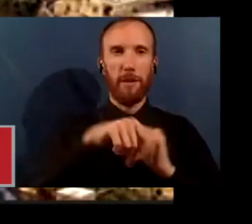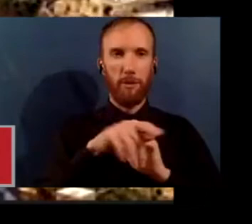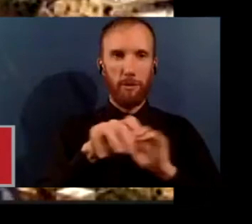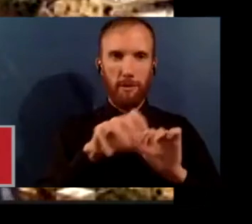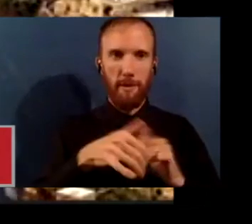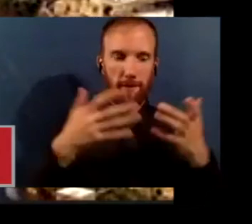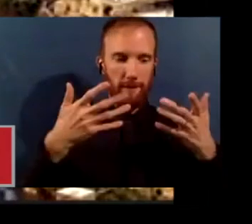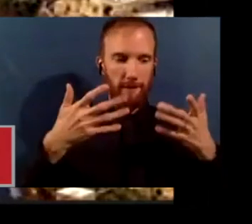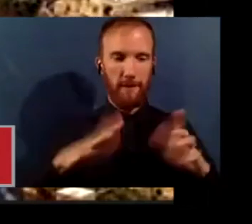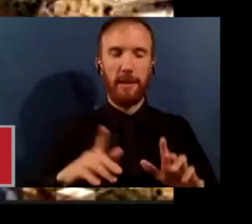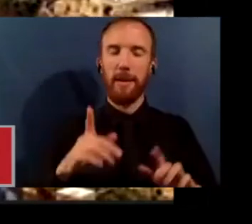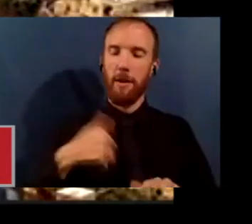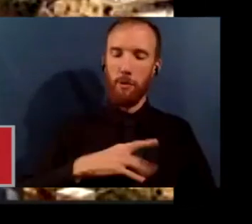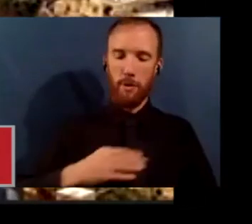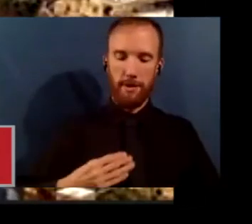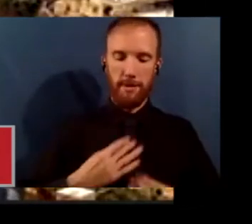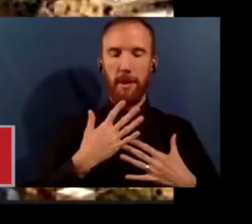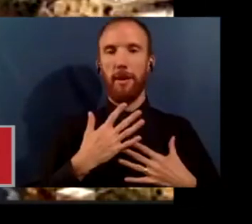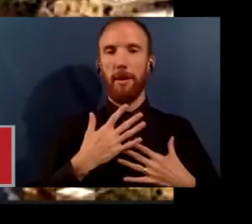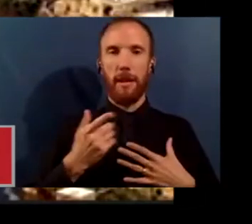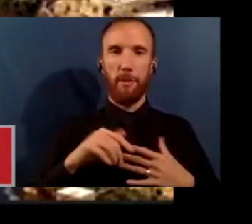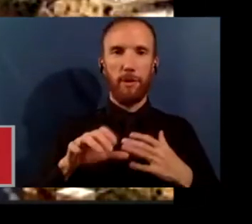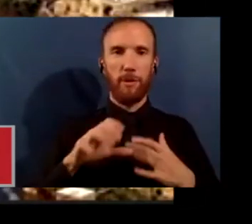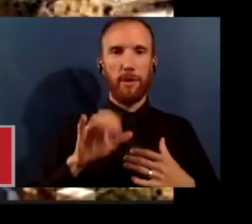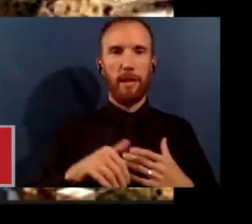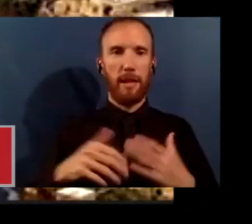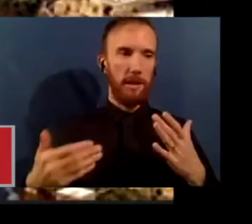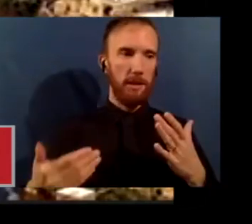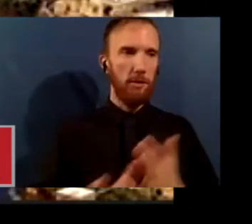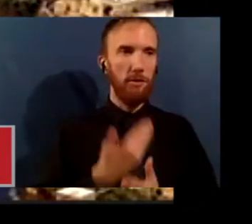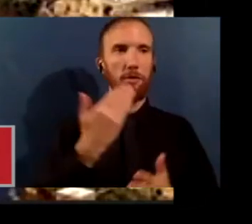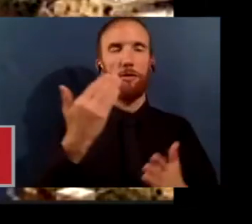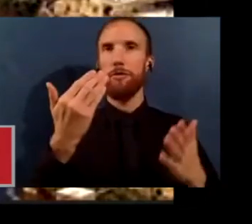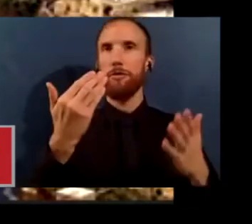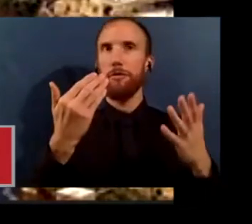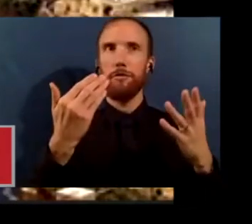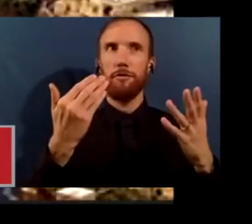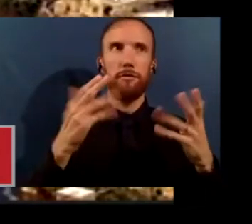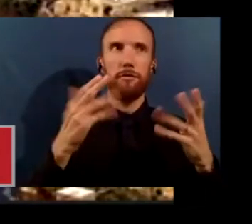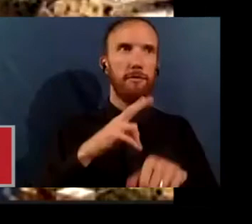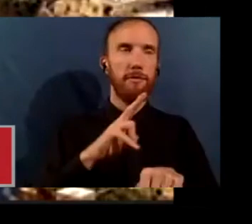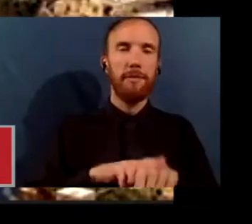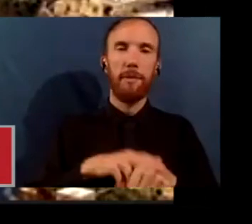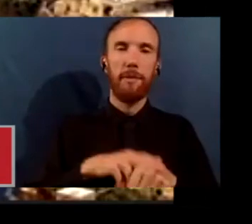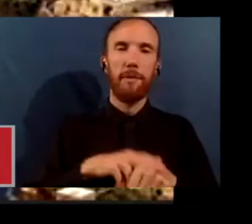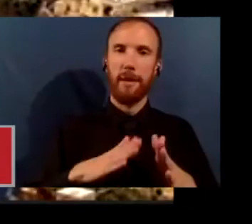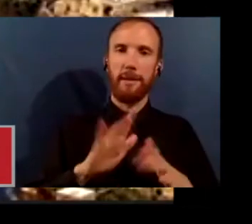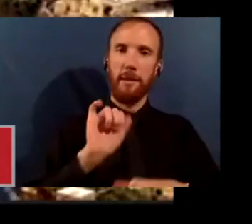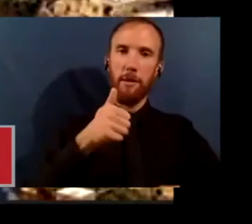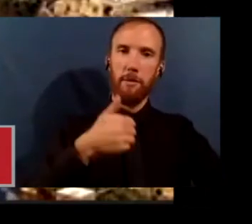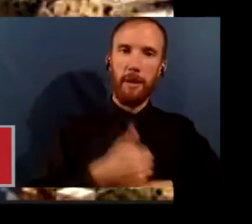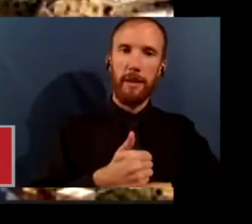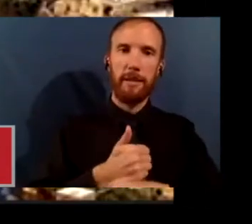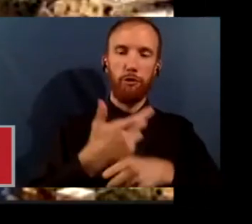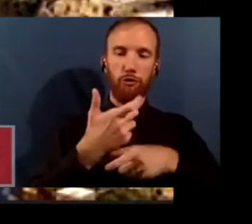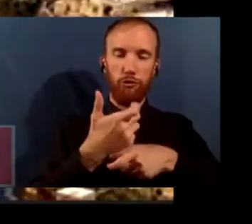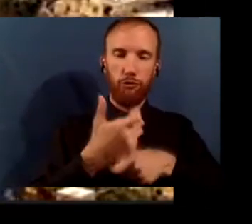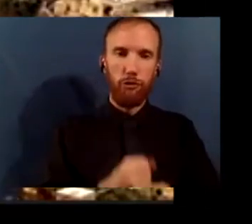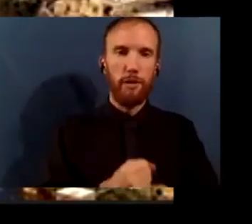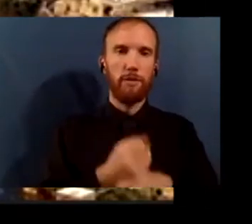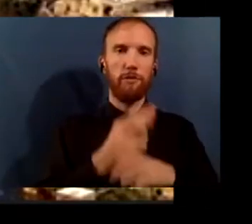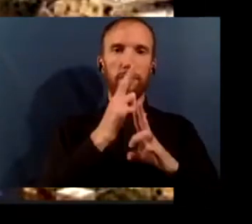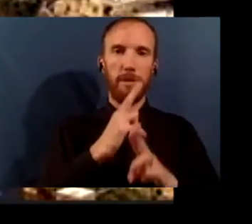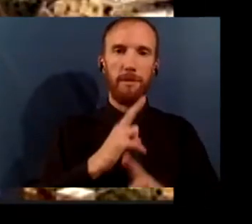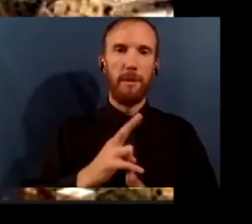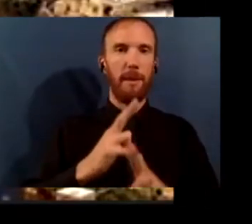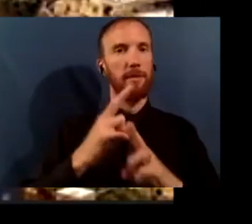around. And in doing it in ways that are organic, that are based on mutual trust, respect, accountability. And just you've really opened